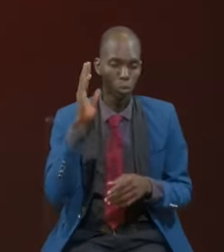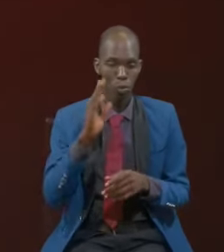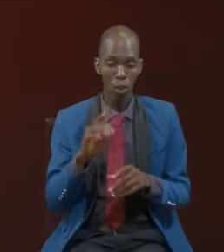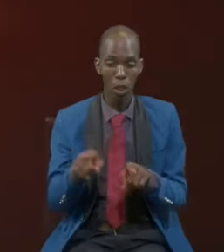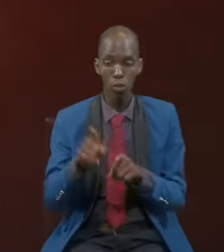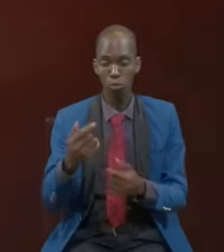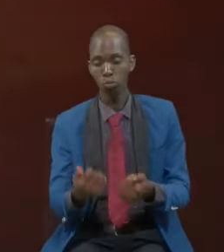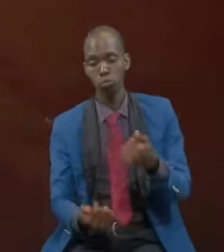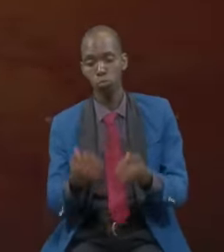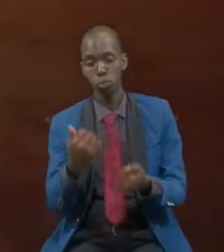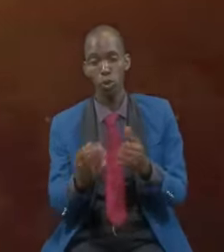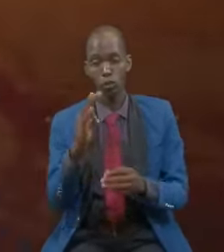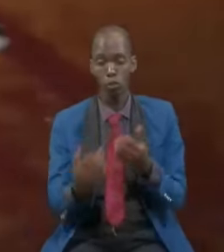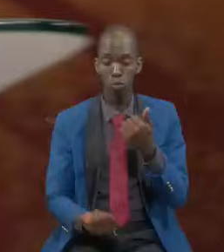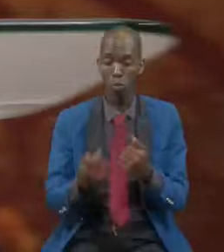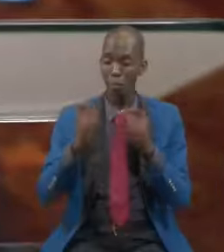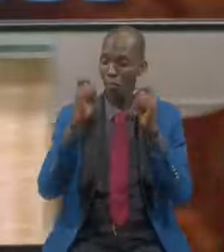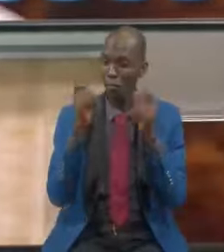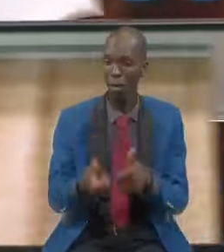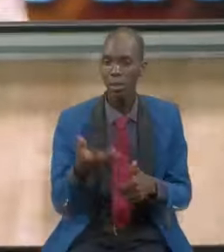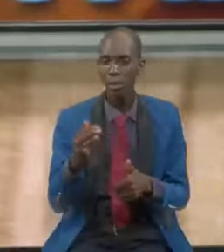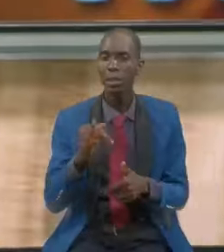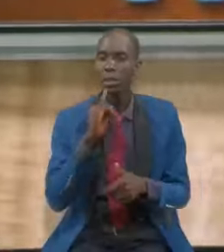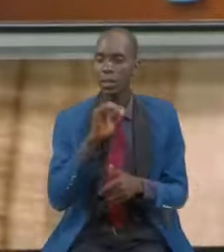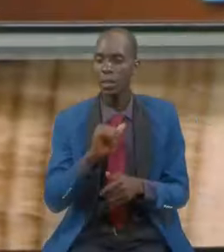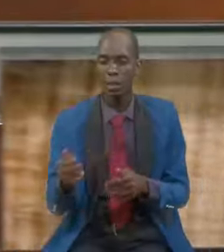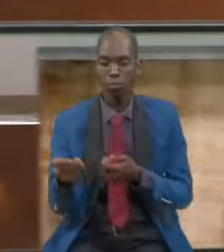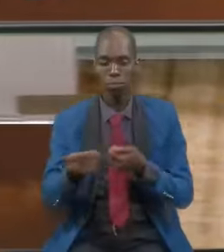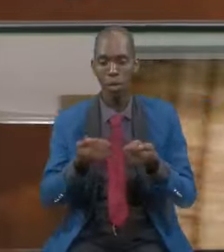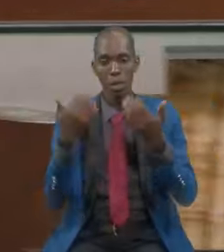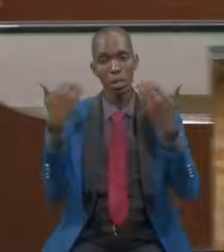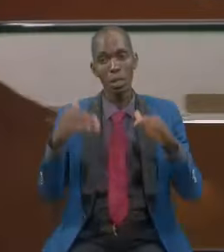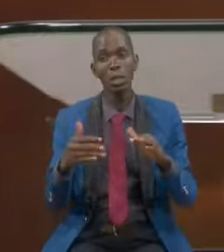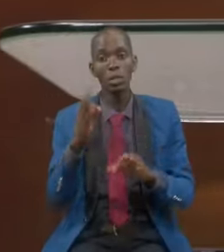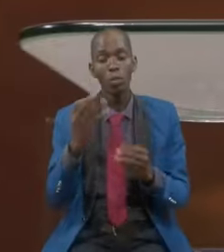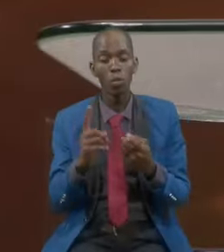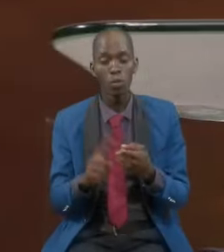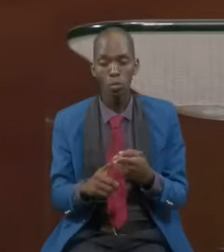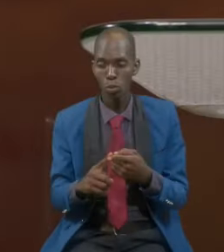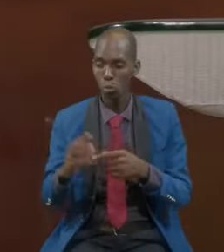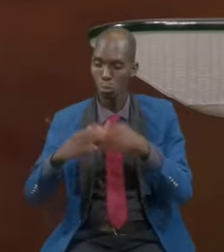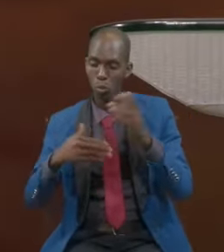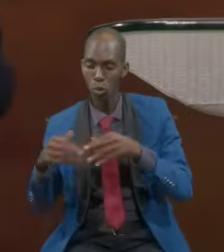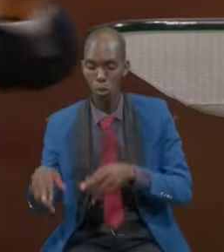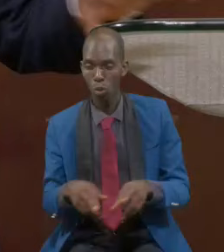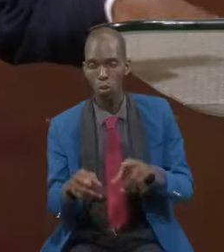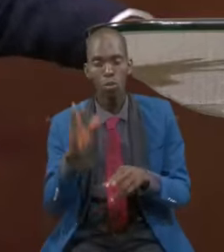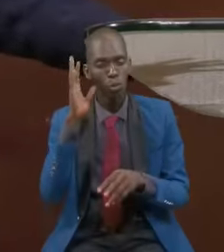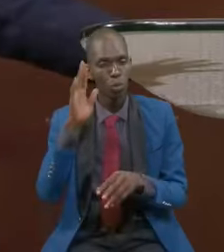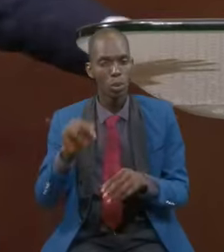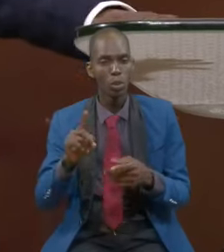And when you are going to build, you have to have a permit for the construction, the civil law.